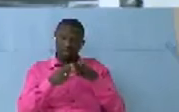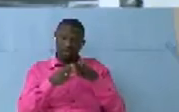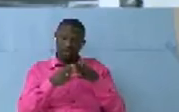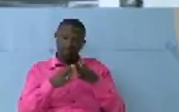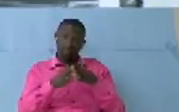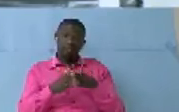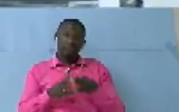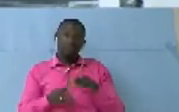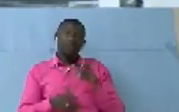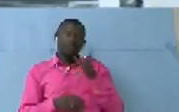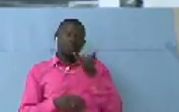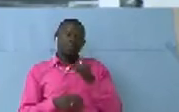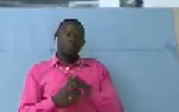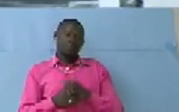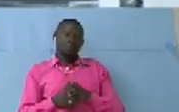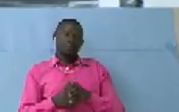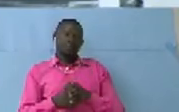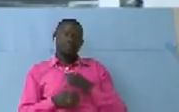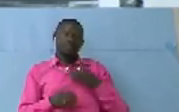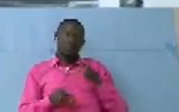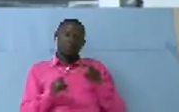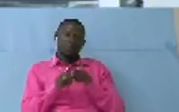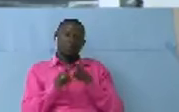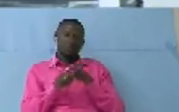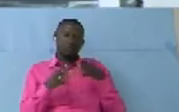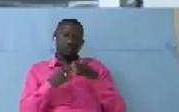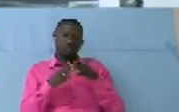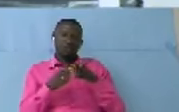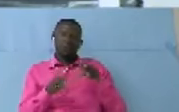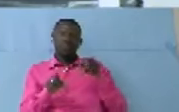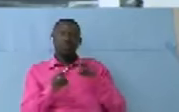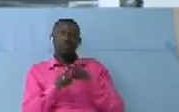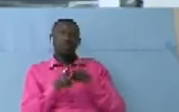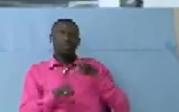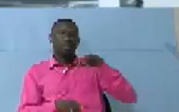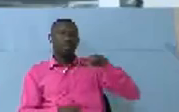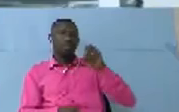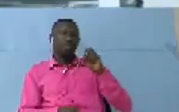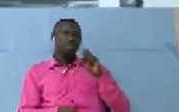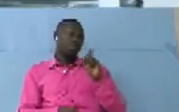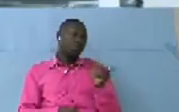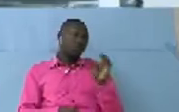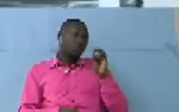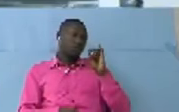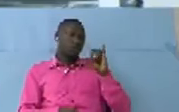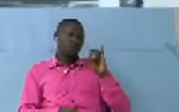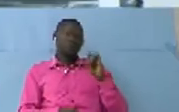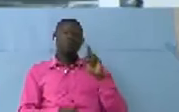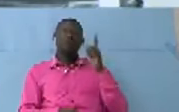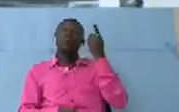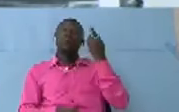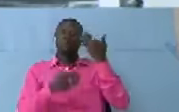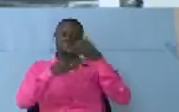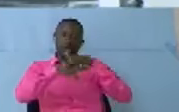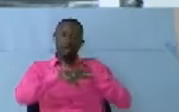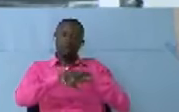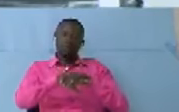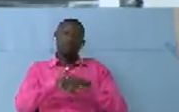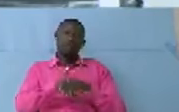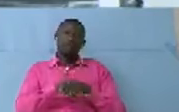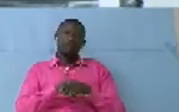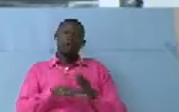wearing your canoe. I'm not going to be able to come for suit of your bundy. Yes, we are. Man, I just for woman in a police will not have